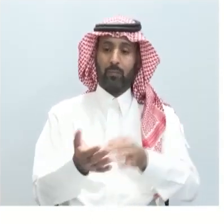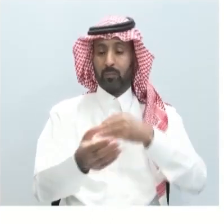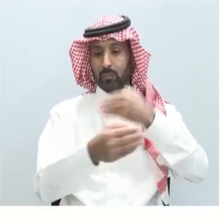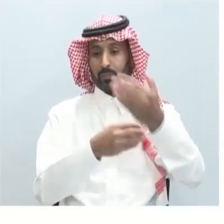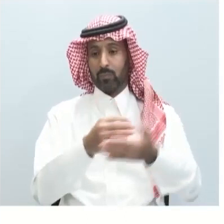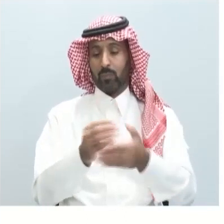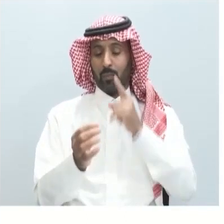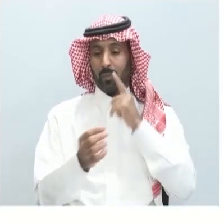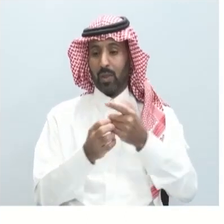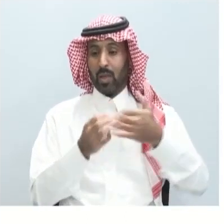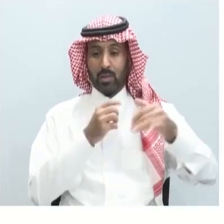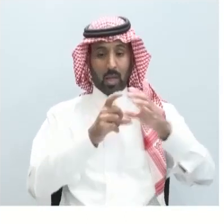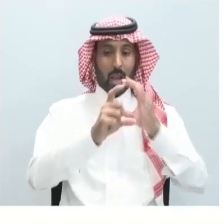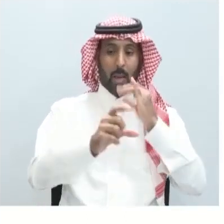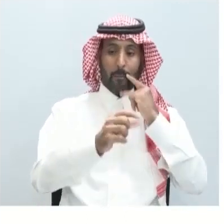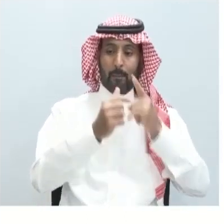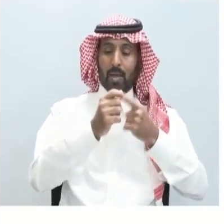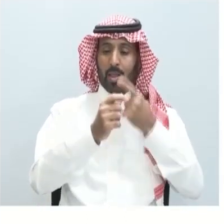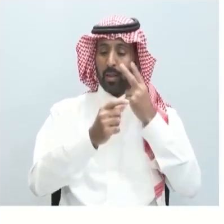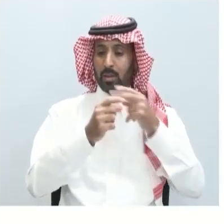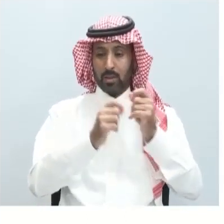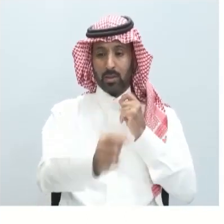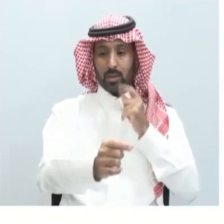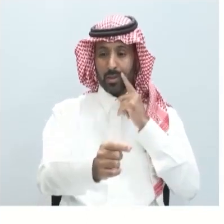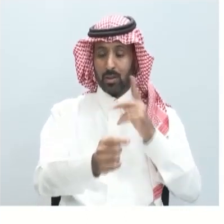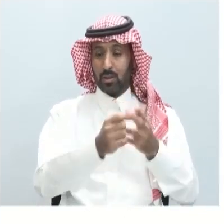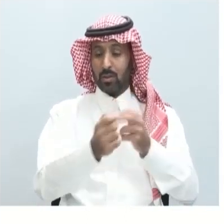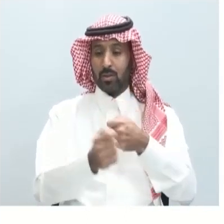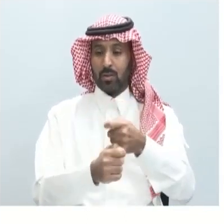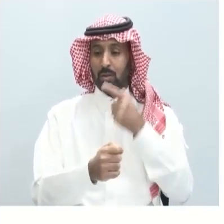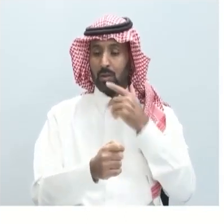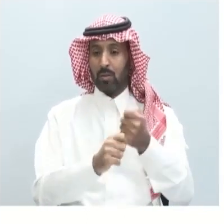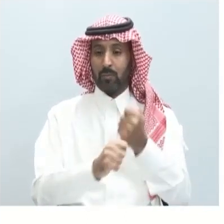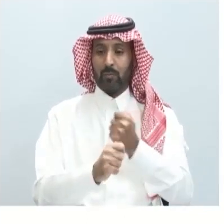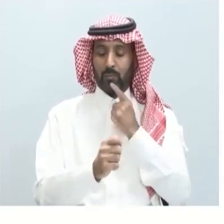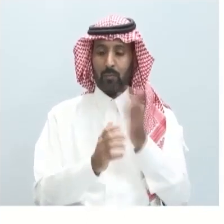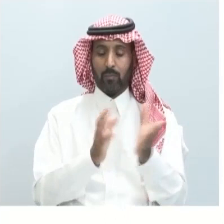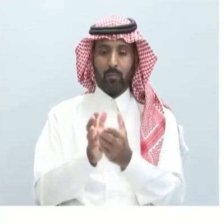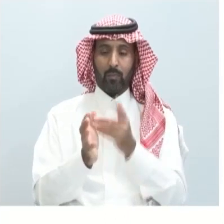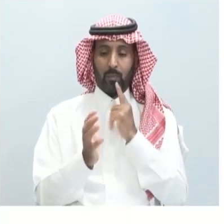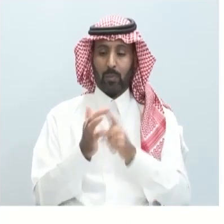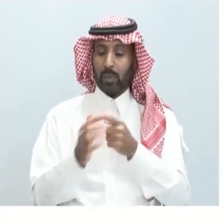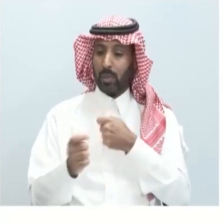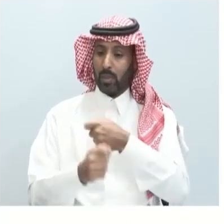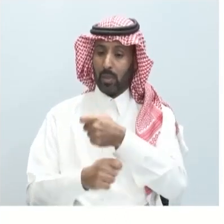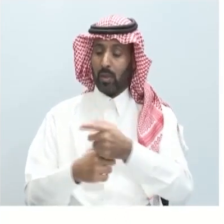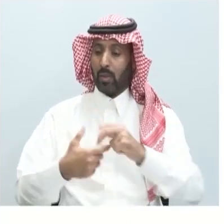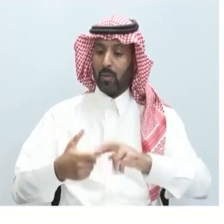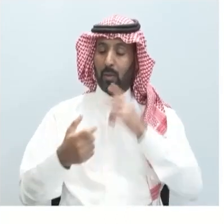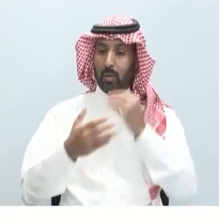globe. Streamlined government services will facilitate the introduction of new business sectors and partners and support